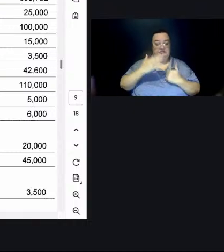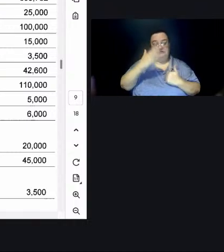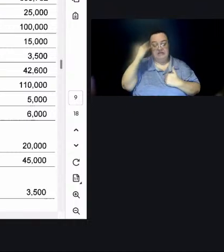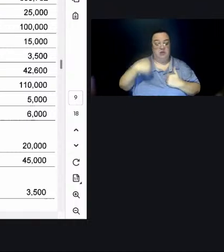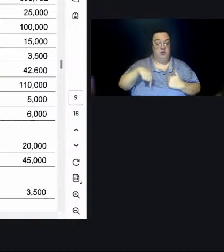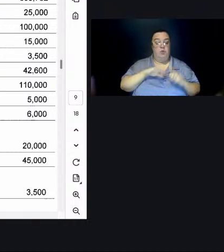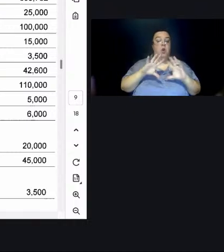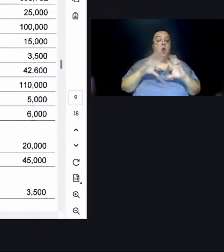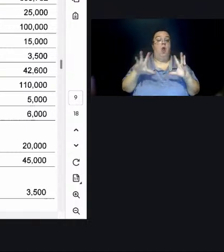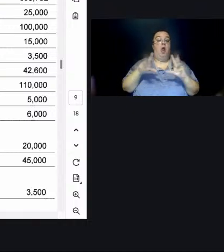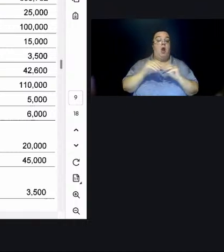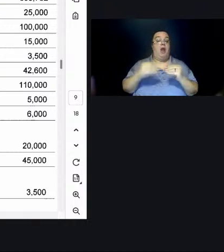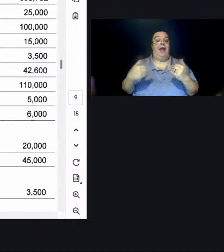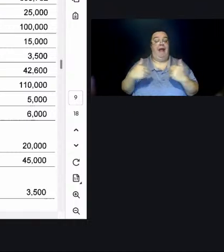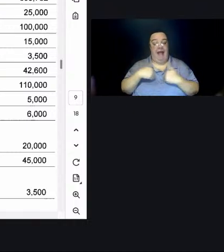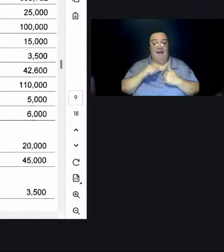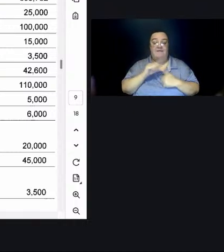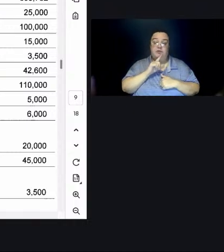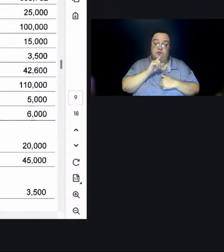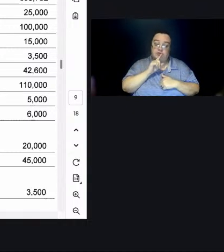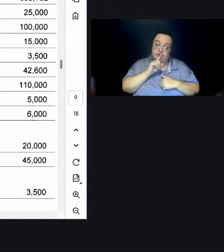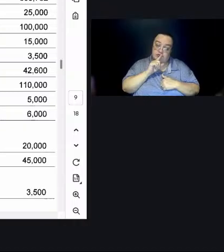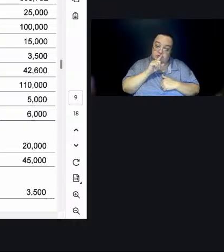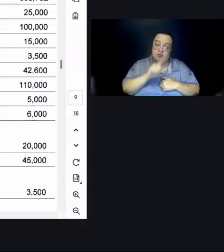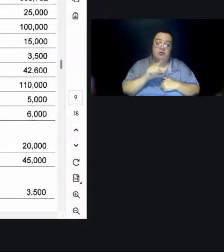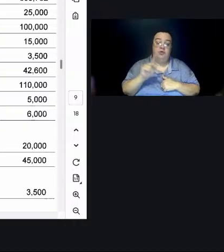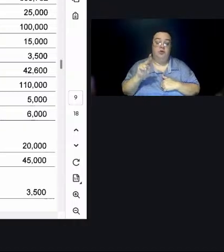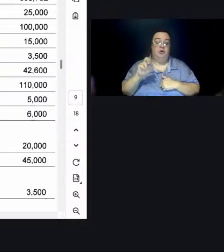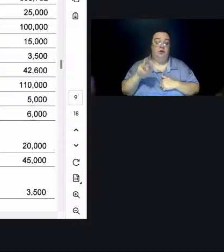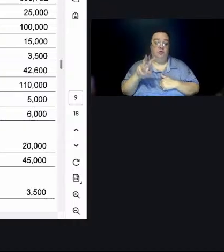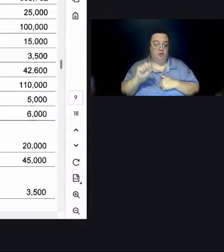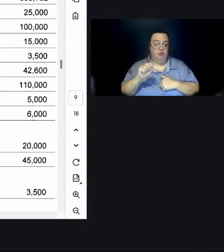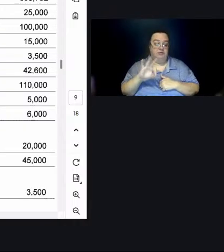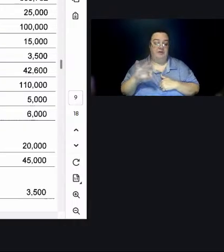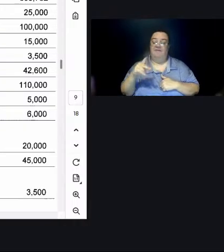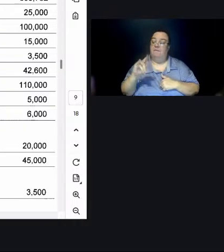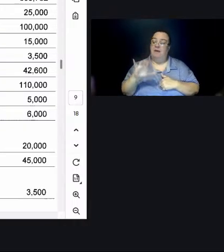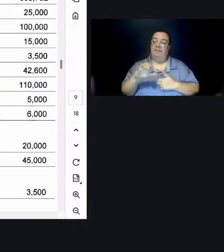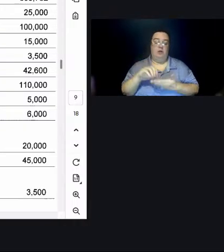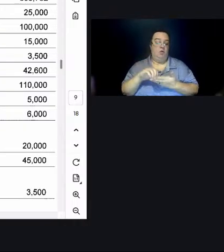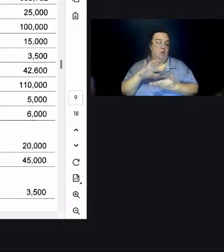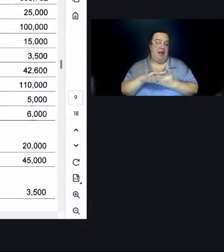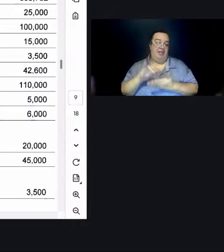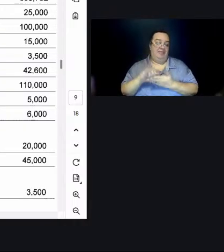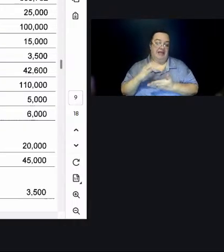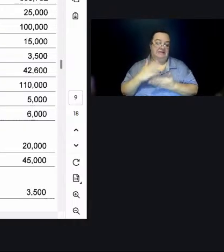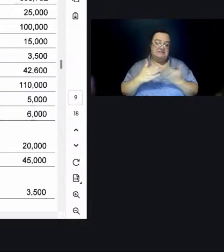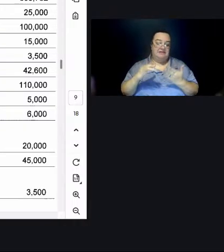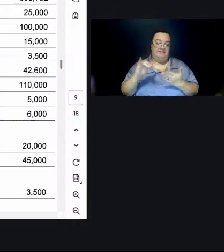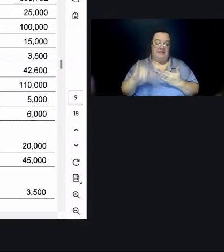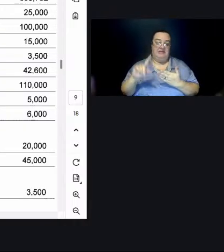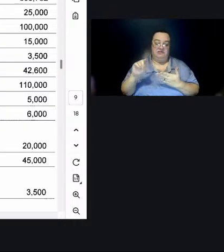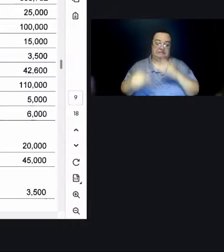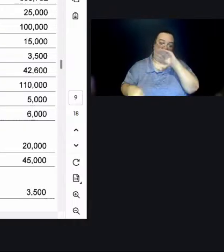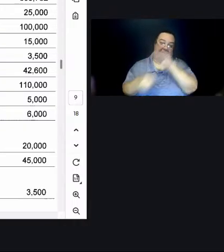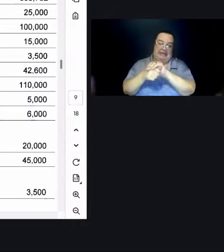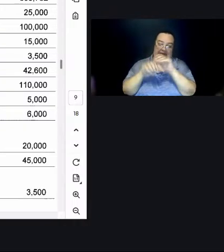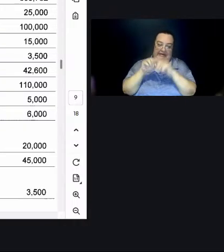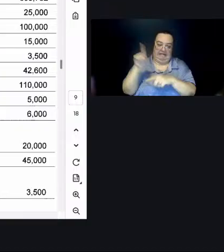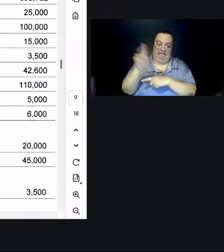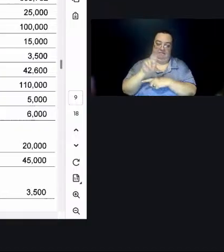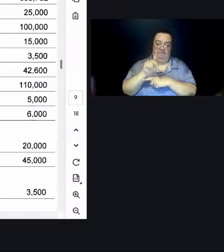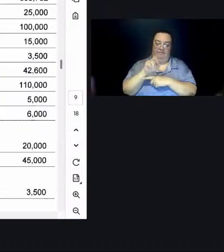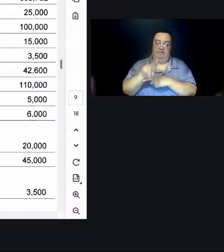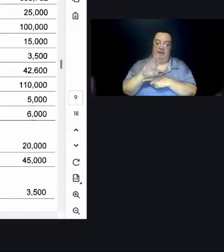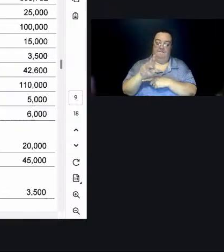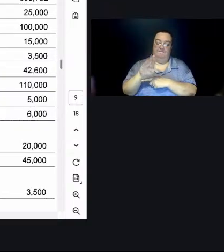true news of public record, and it's just something that's hidden in Upper Marlboro. So please, when you're